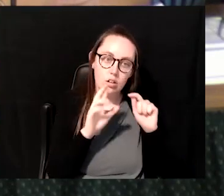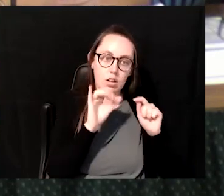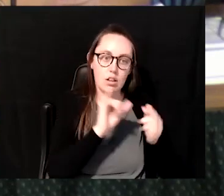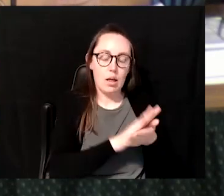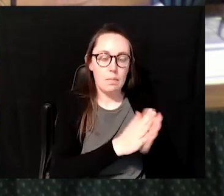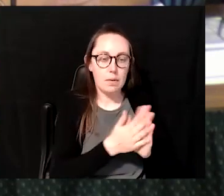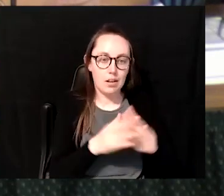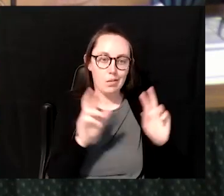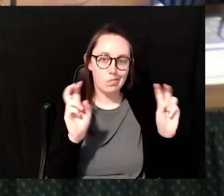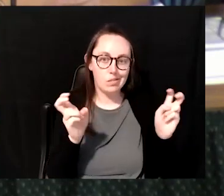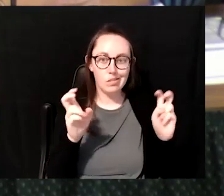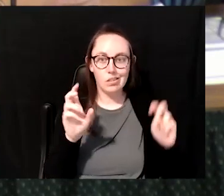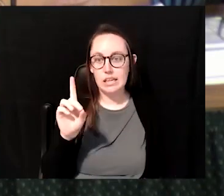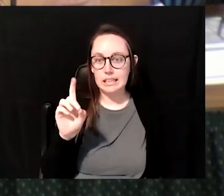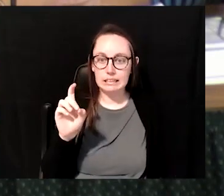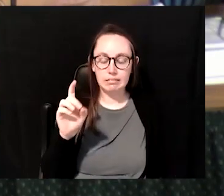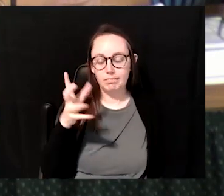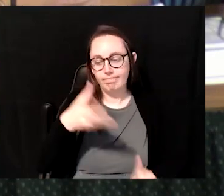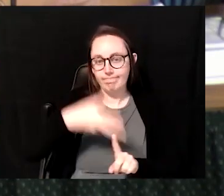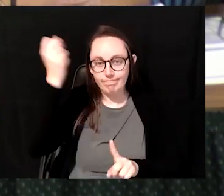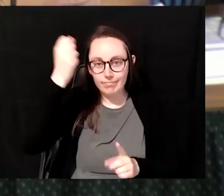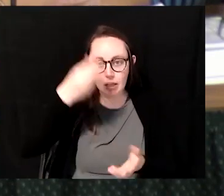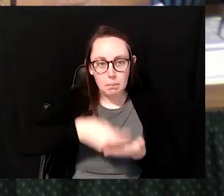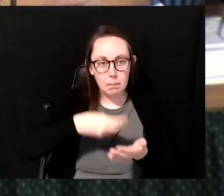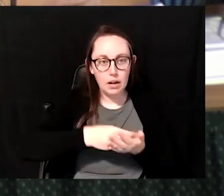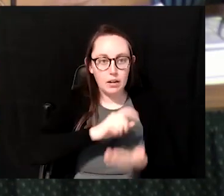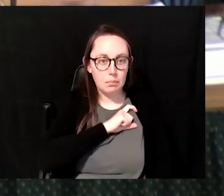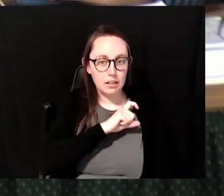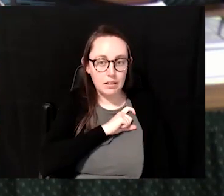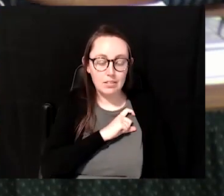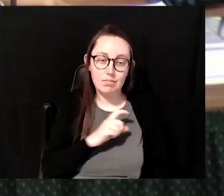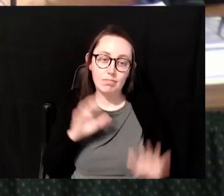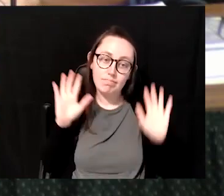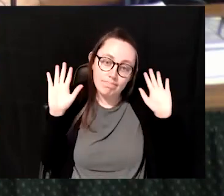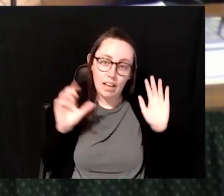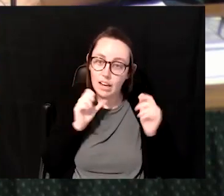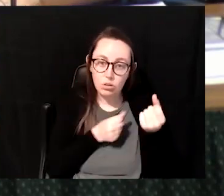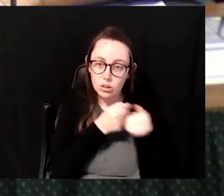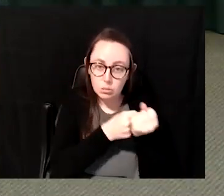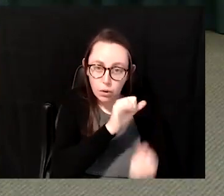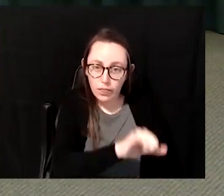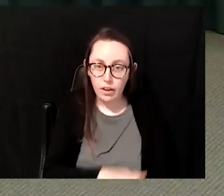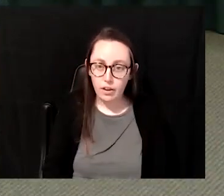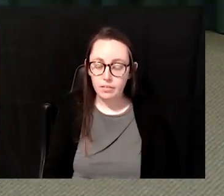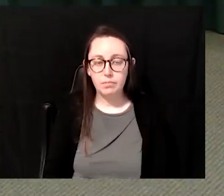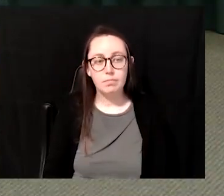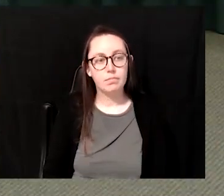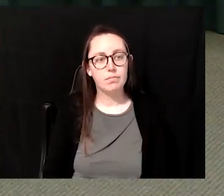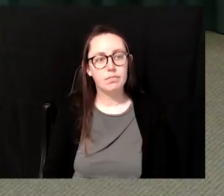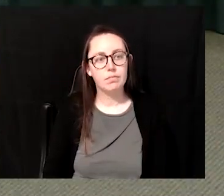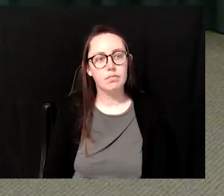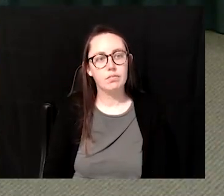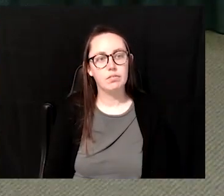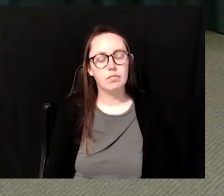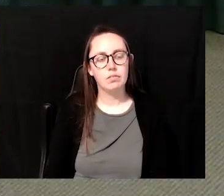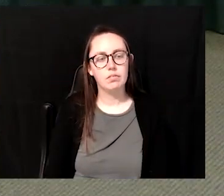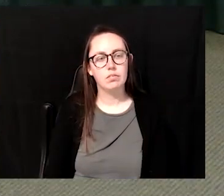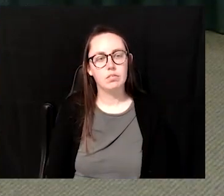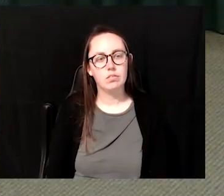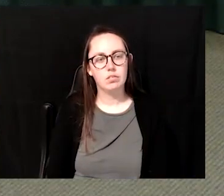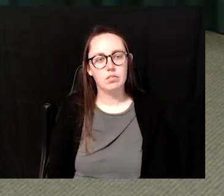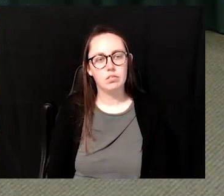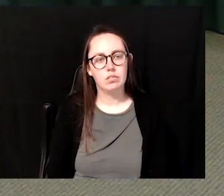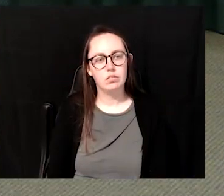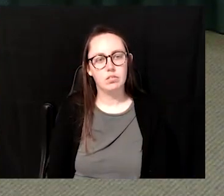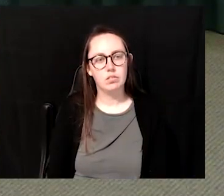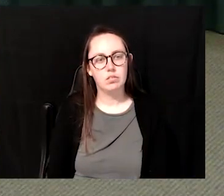police argument which I'm not at all happy about unfortunately these don't uh